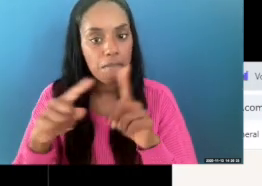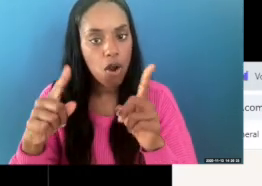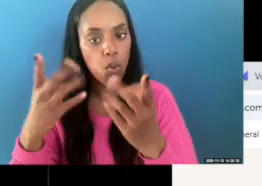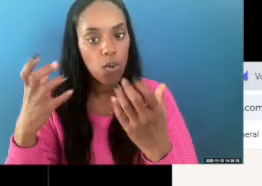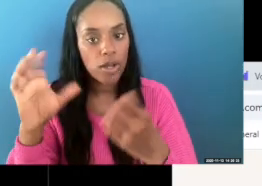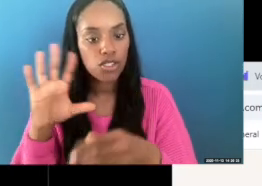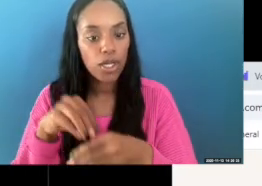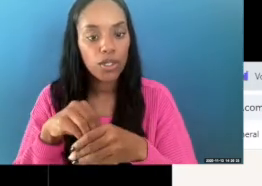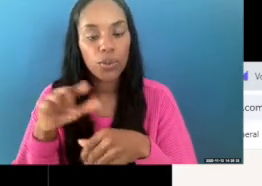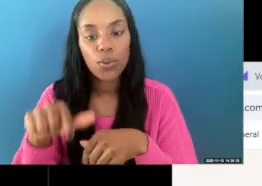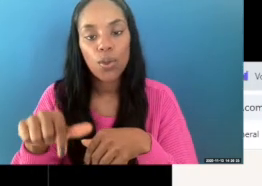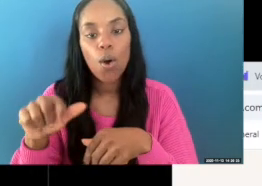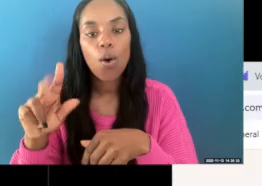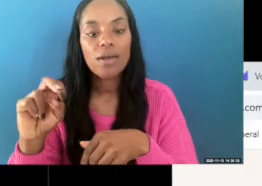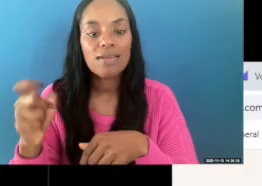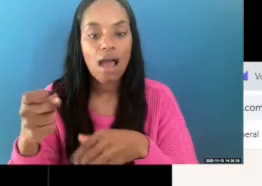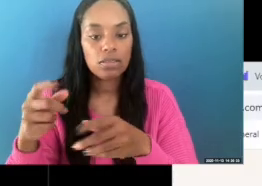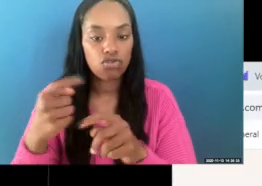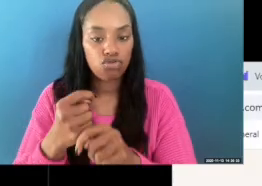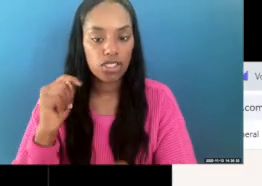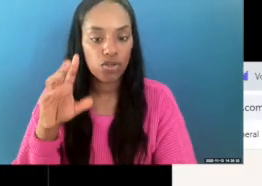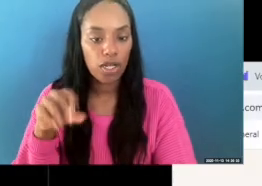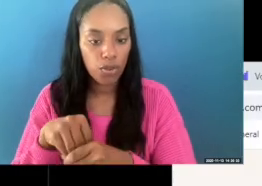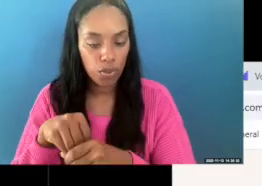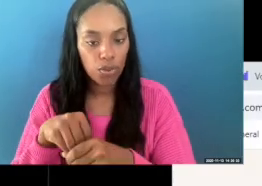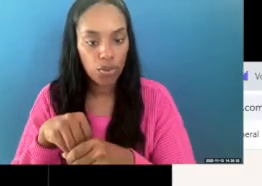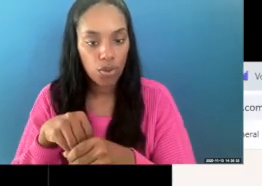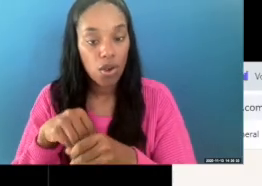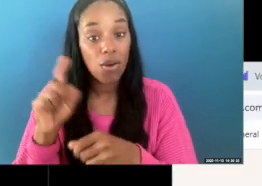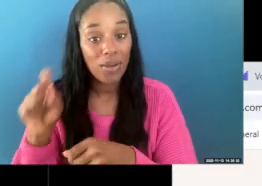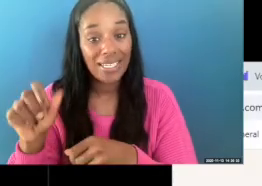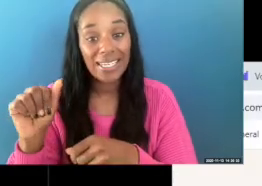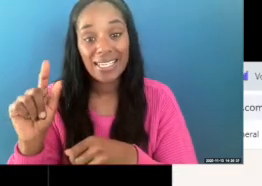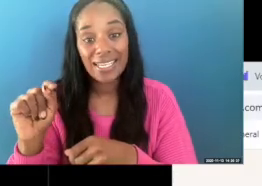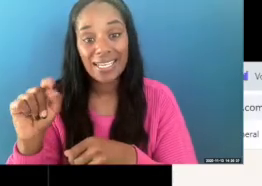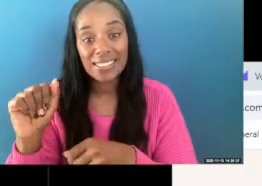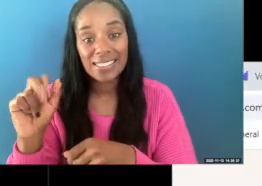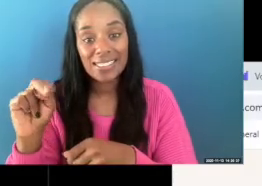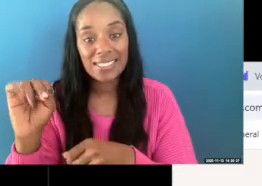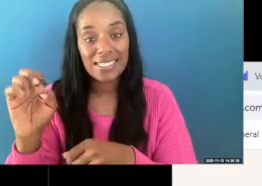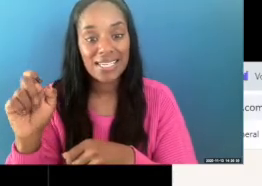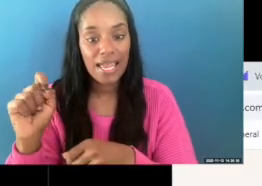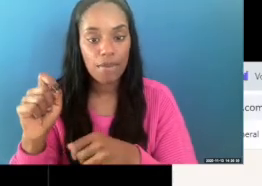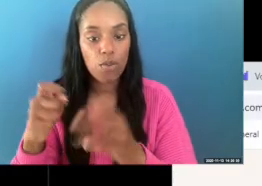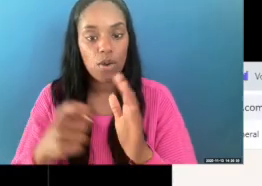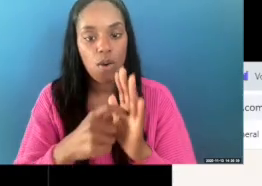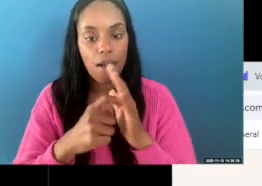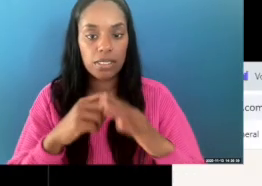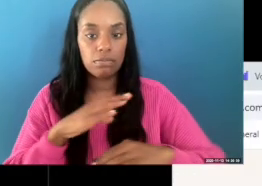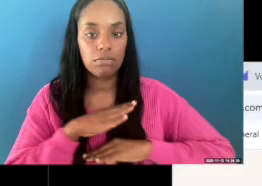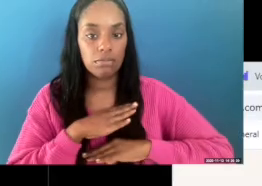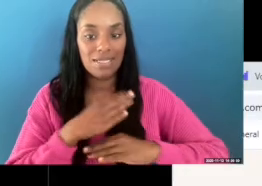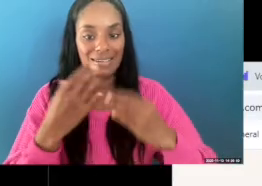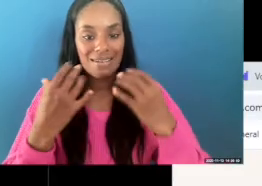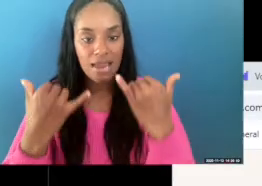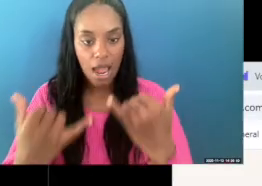communities. And obviously, HVIP has finite funding, but we would like to make sure that low NOx